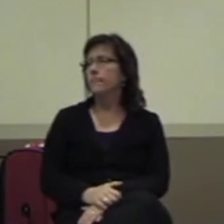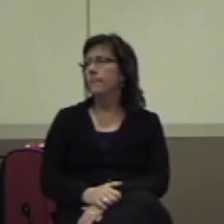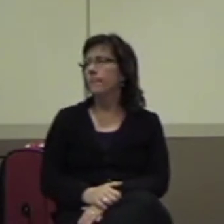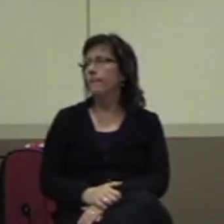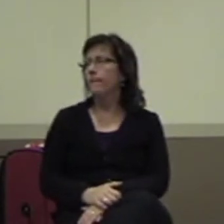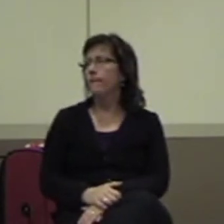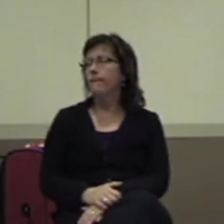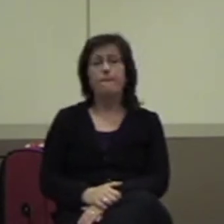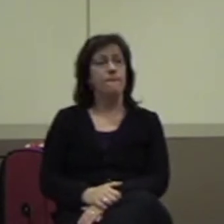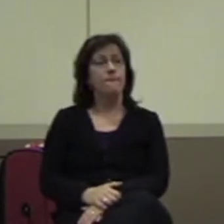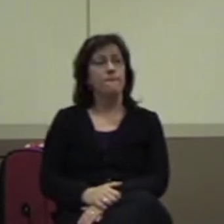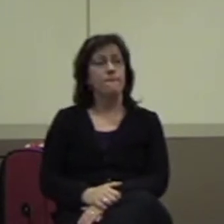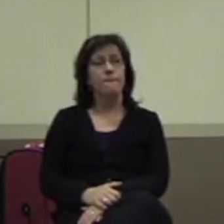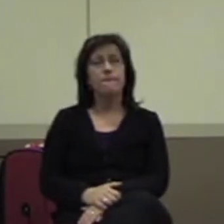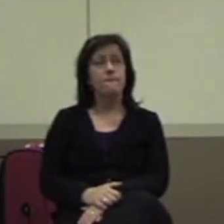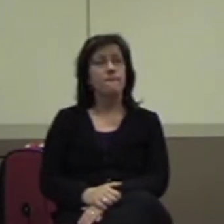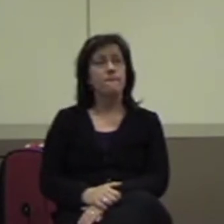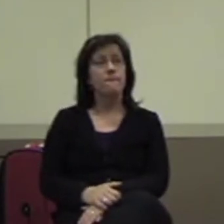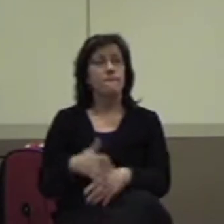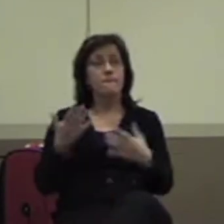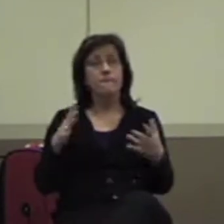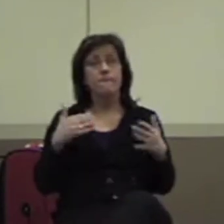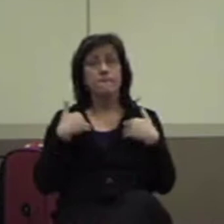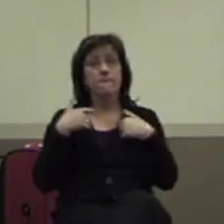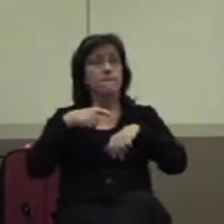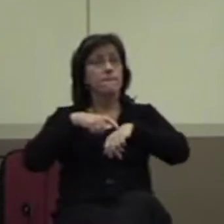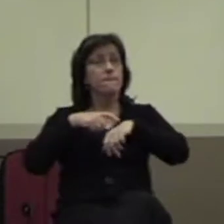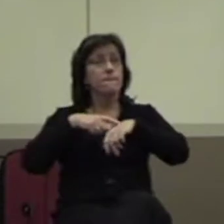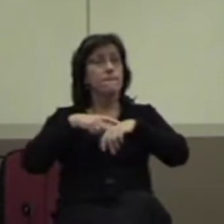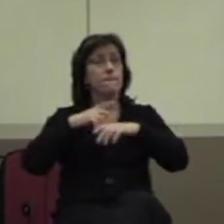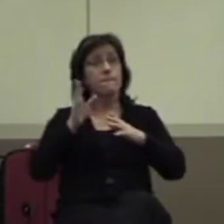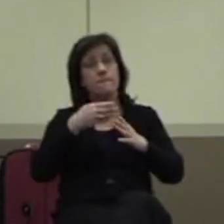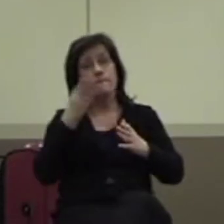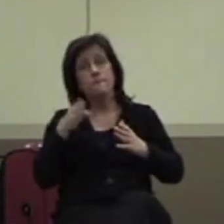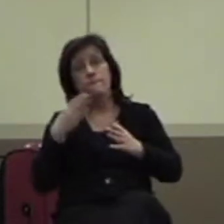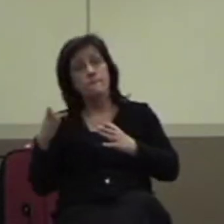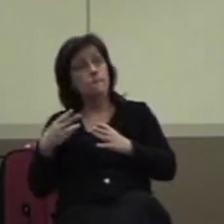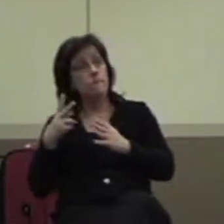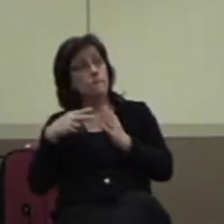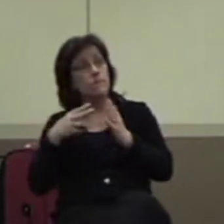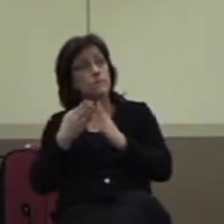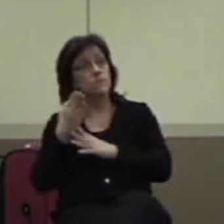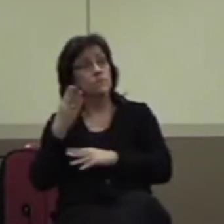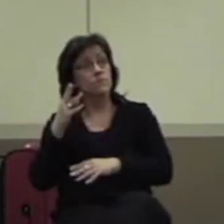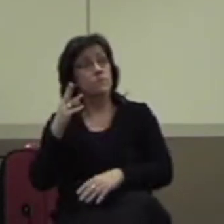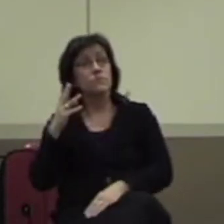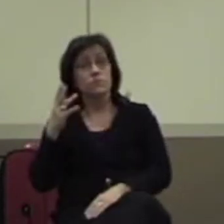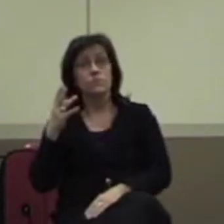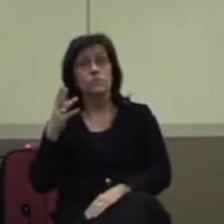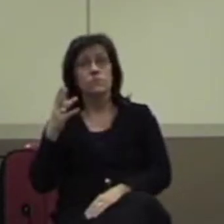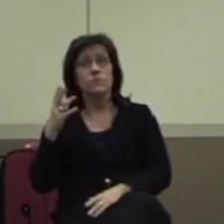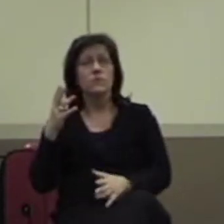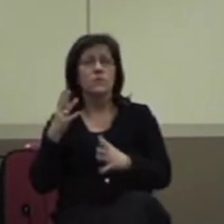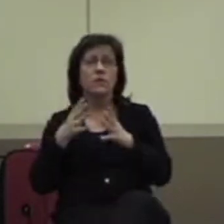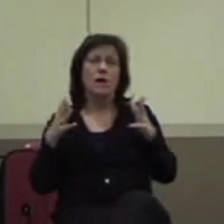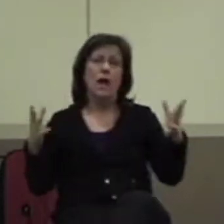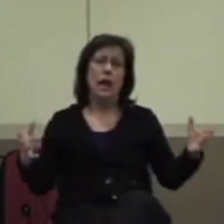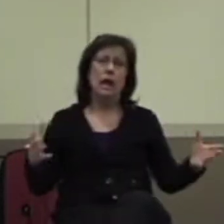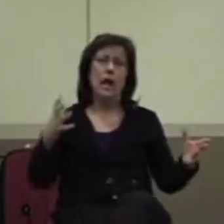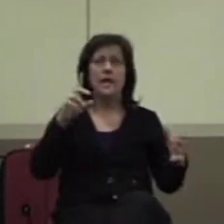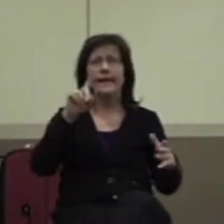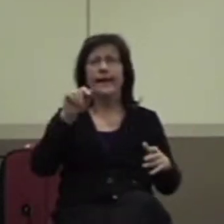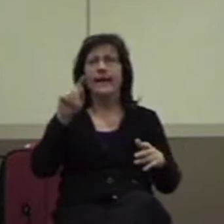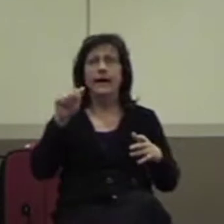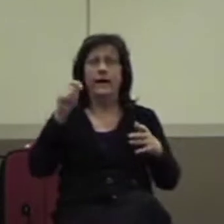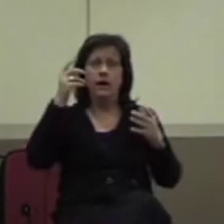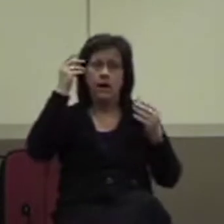All right. Everybody's had a chance to flip through the pages and kind of look at the data. We got a lot of data.